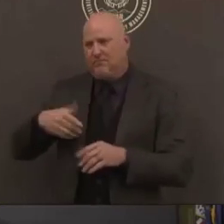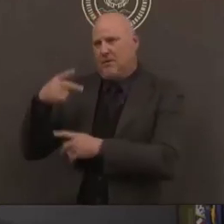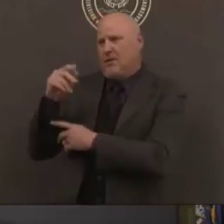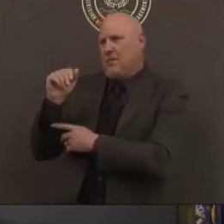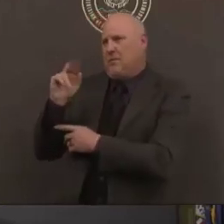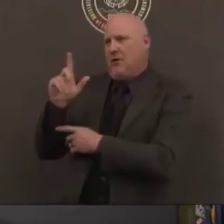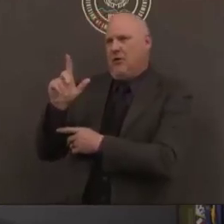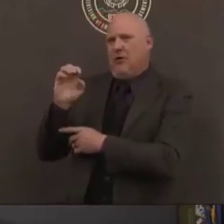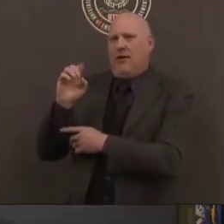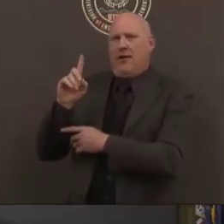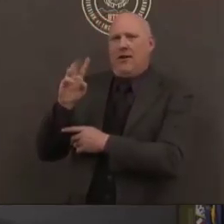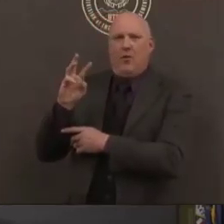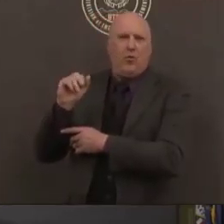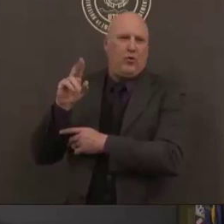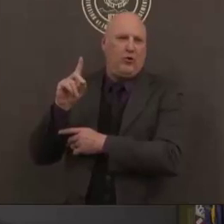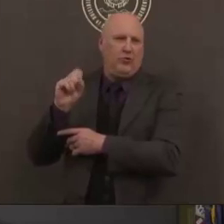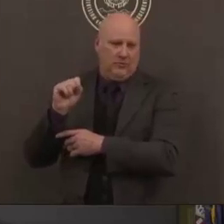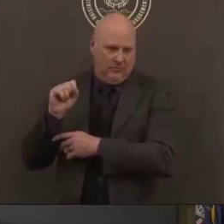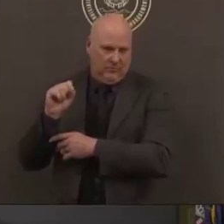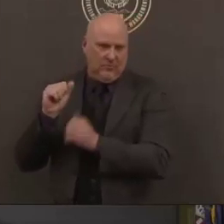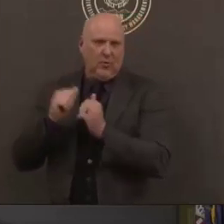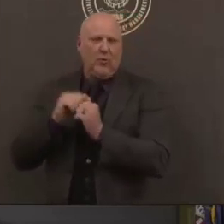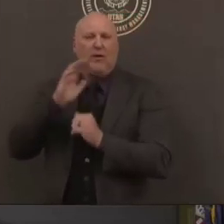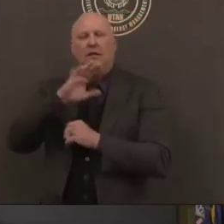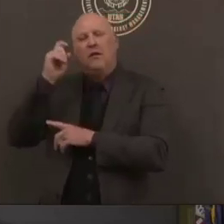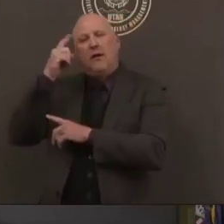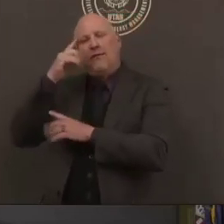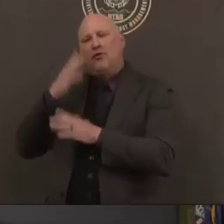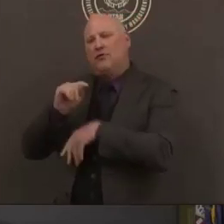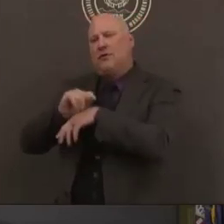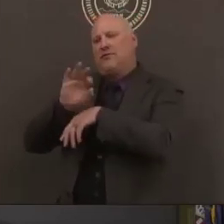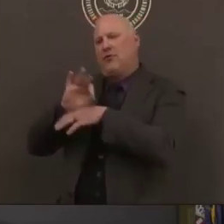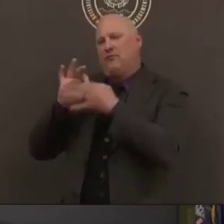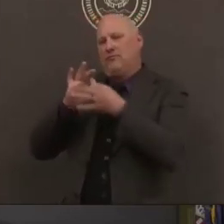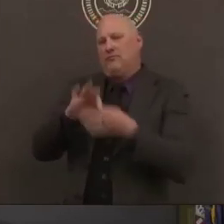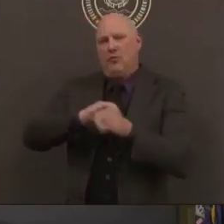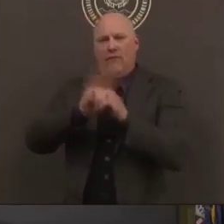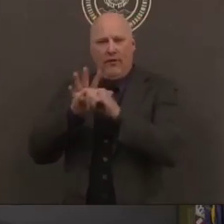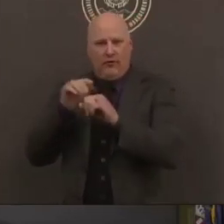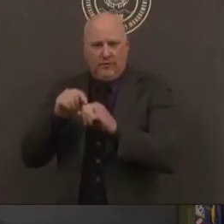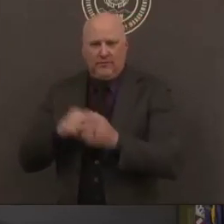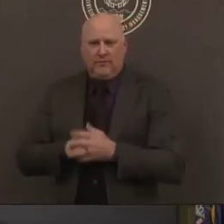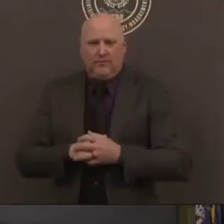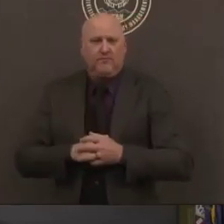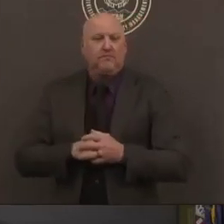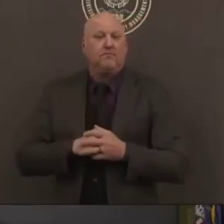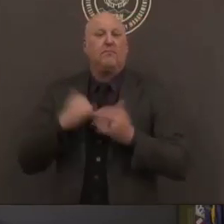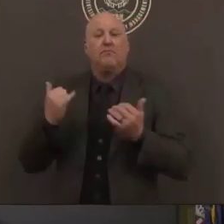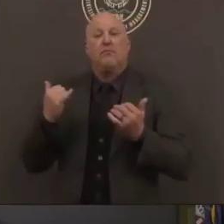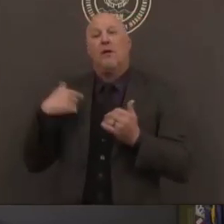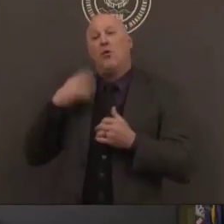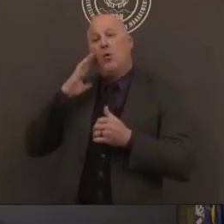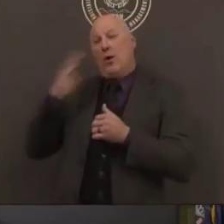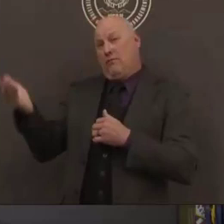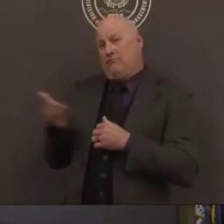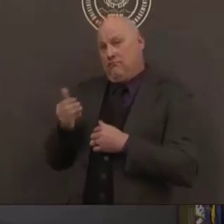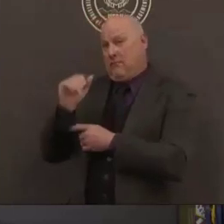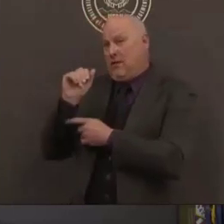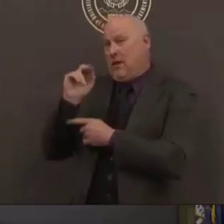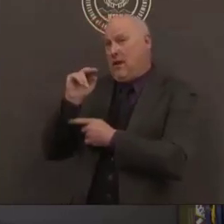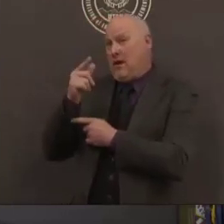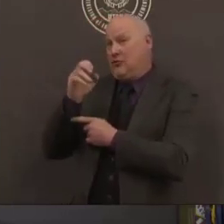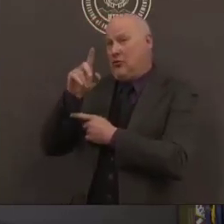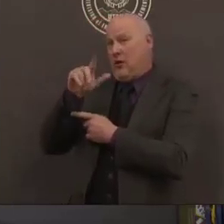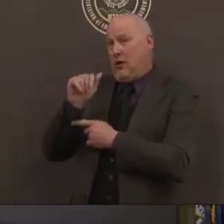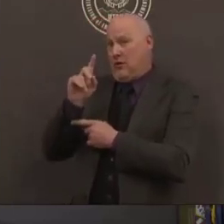Force. Today, we will hear from Dr. Angela Dunn, Utah State epidemiologist. She will be followed by